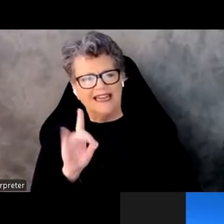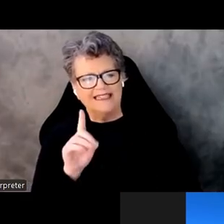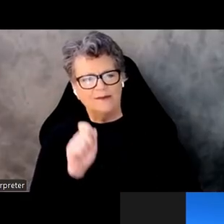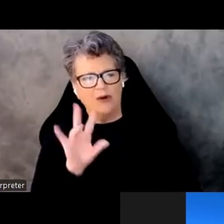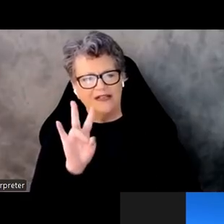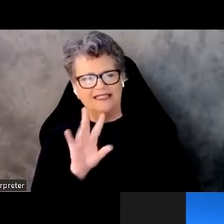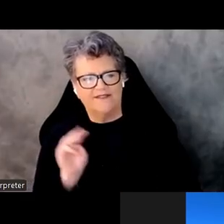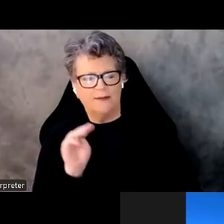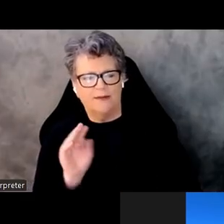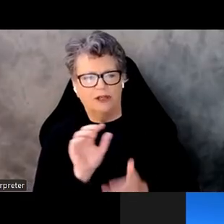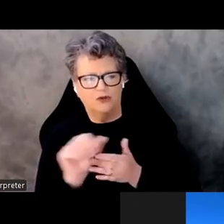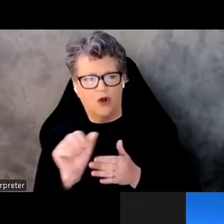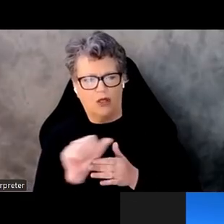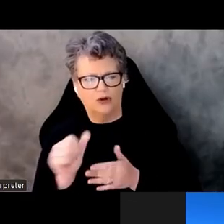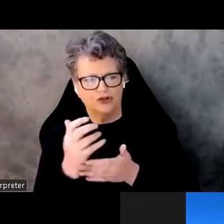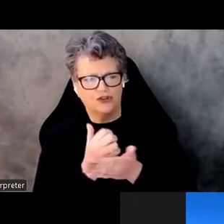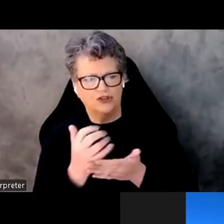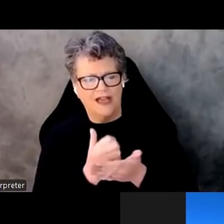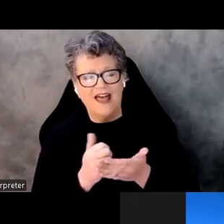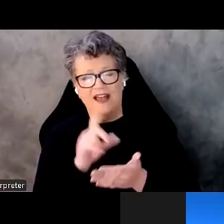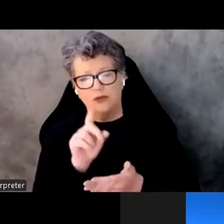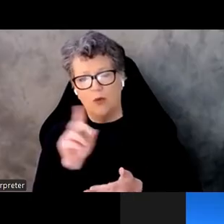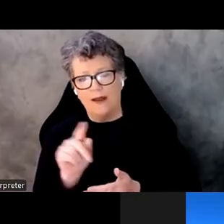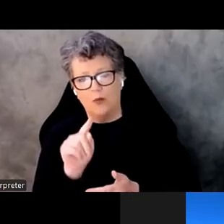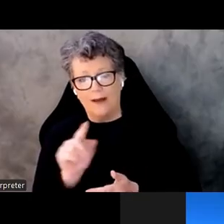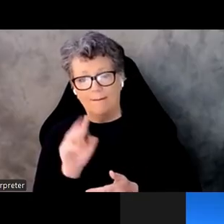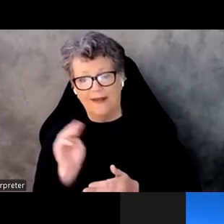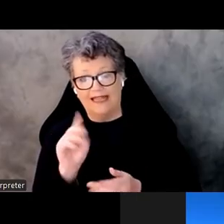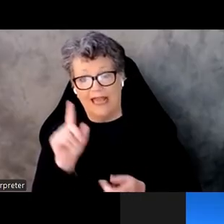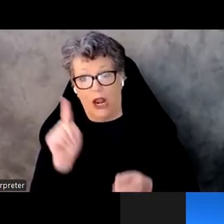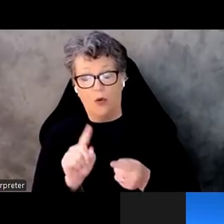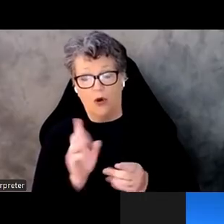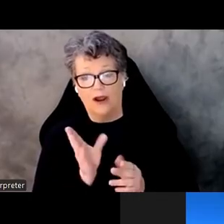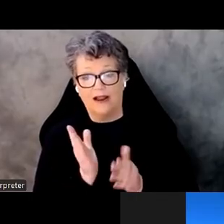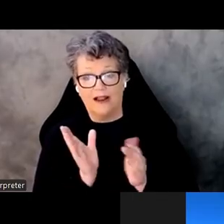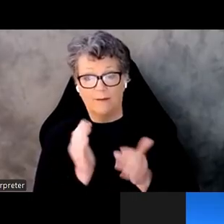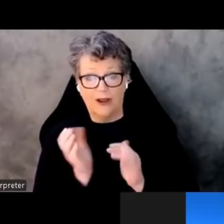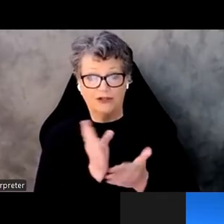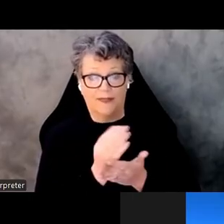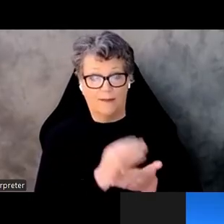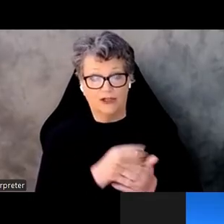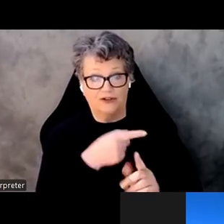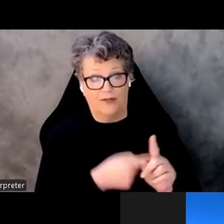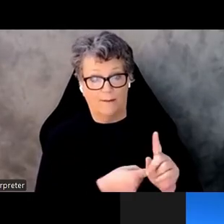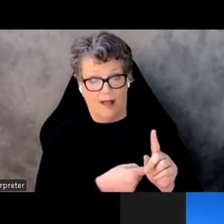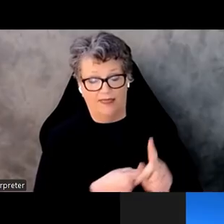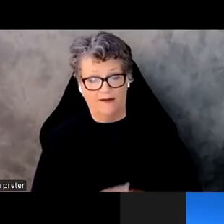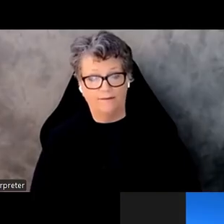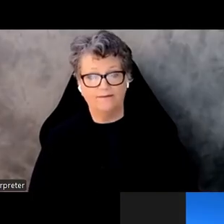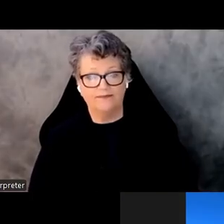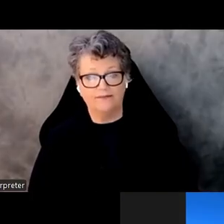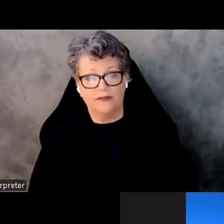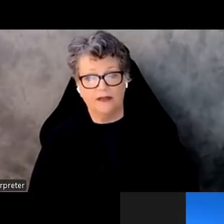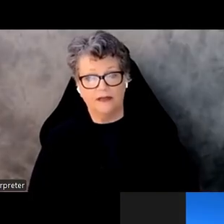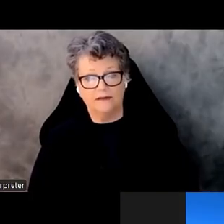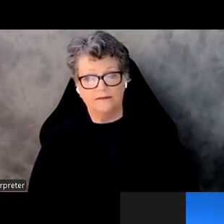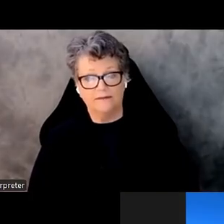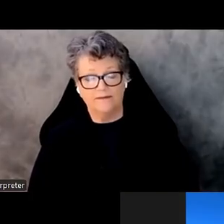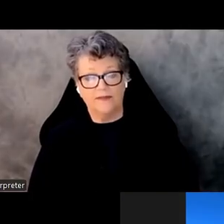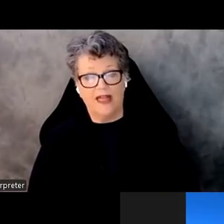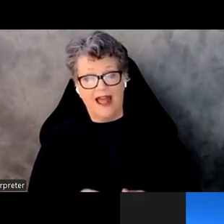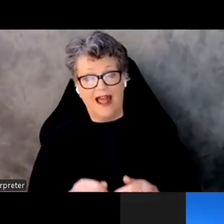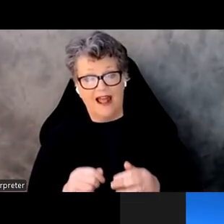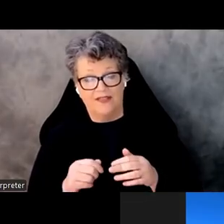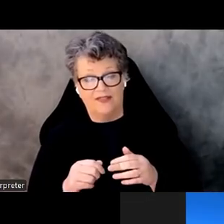million. That's about $1 million lower than the budgeted amount we had for the month. That under